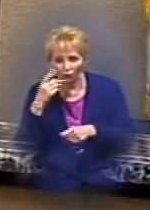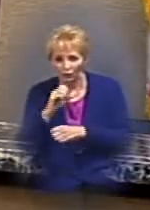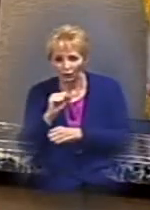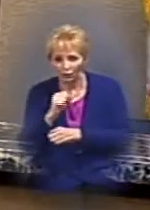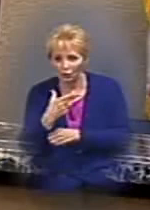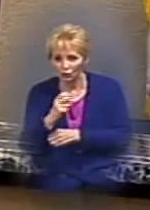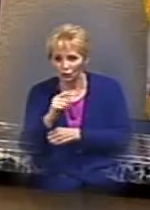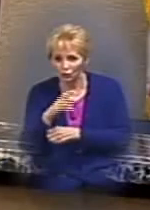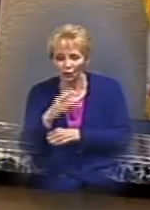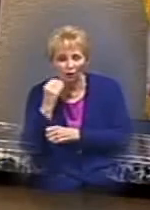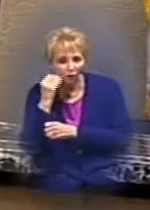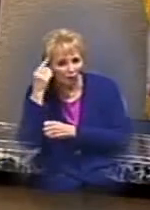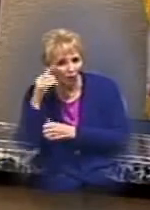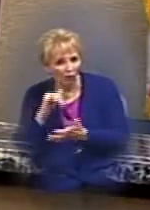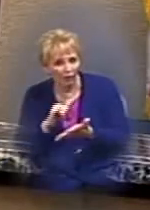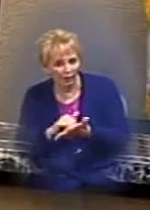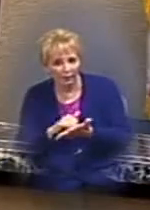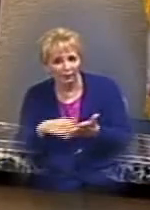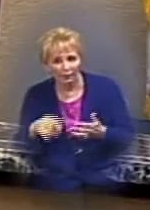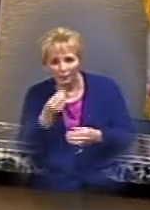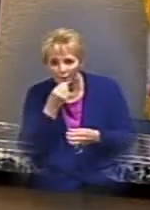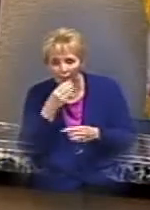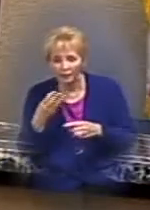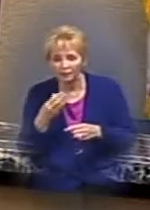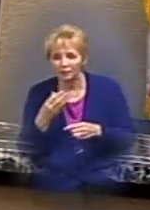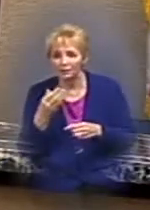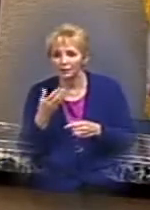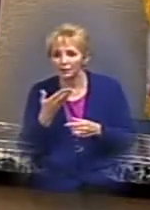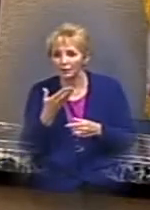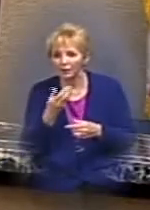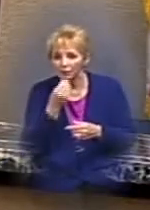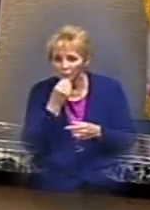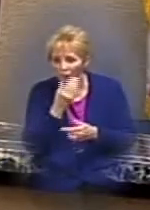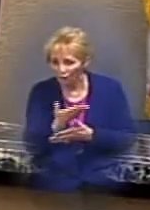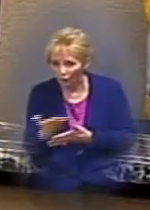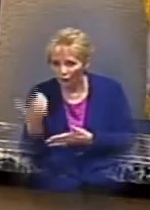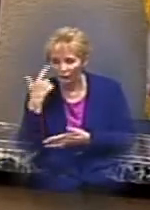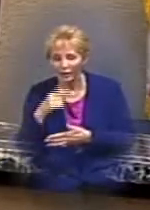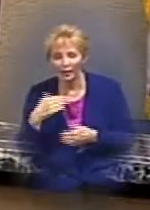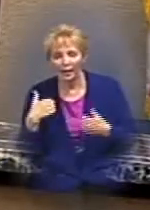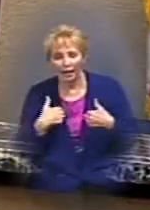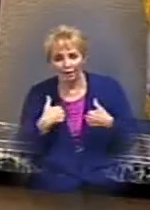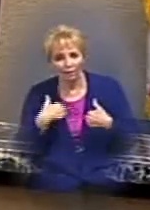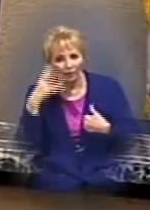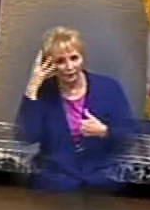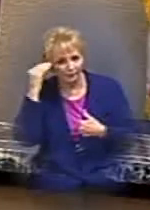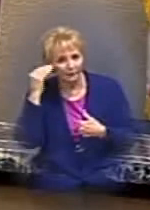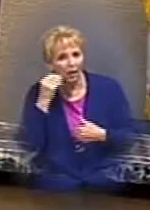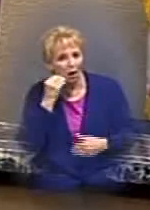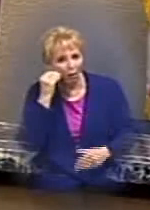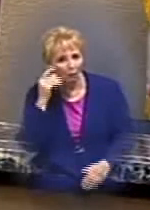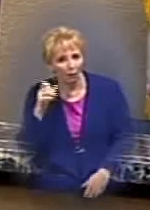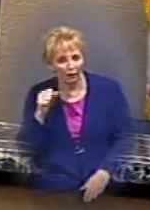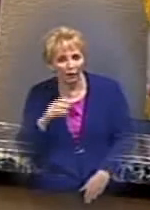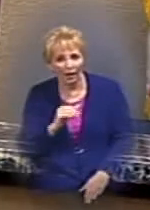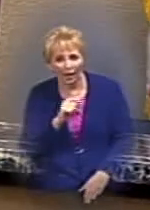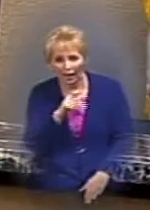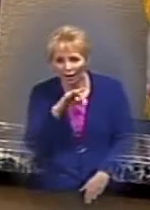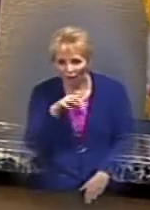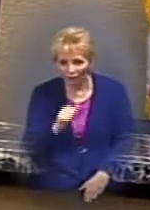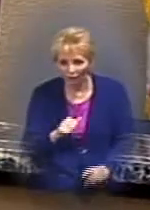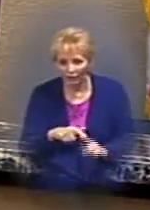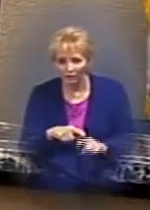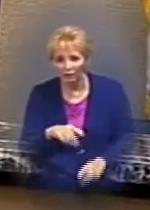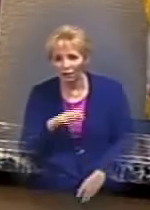providing supportive services as well as meals and food supplies to people experiencing homelessness, including Alpha,